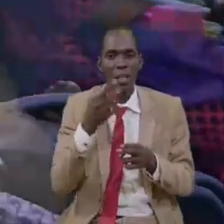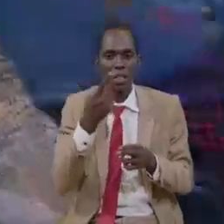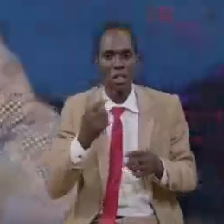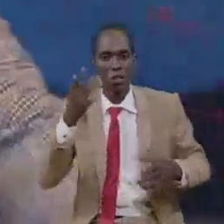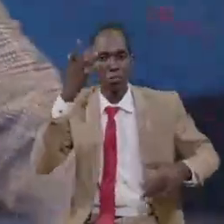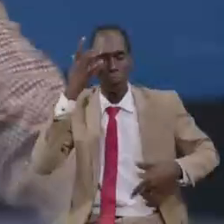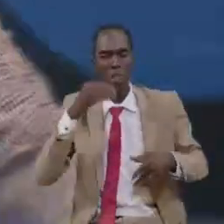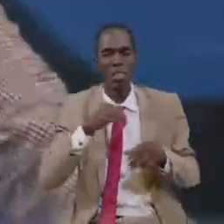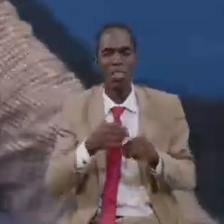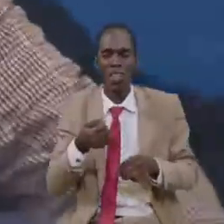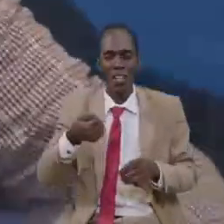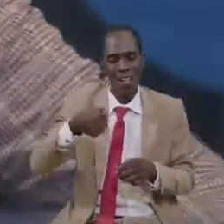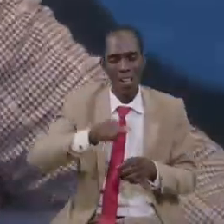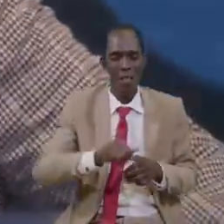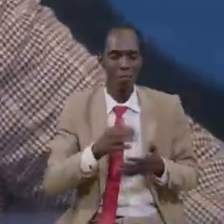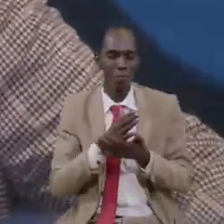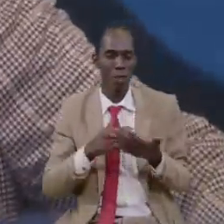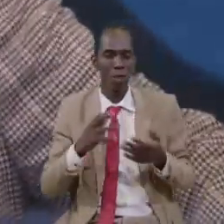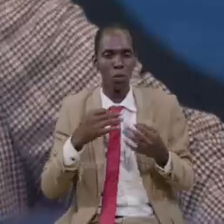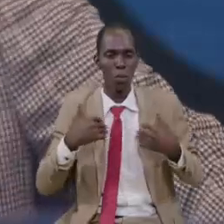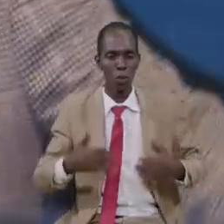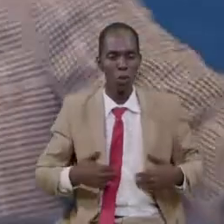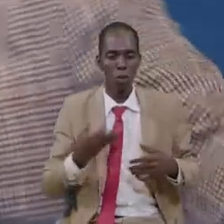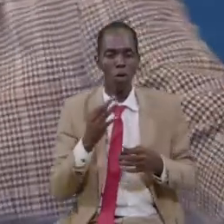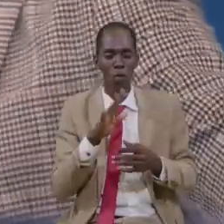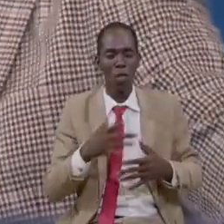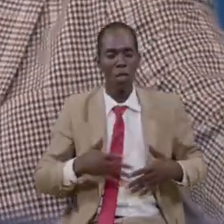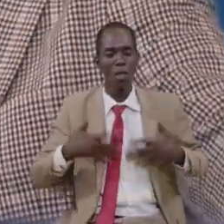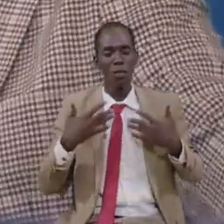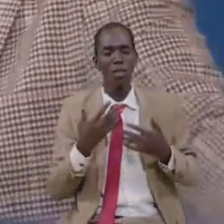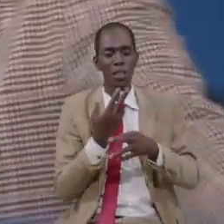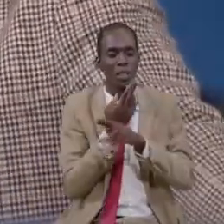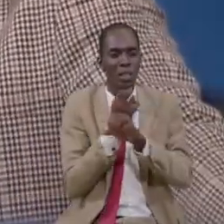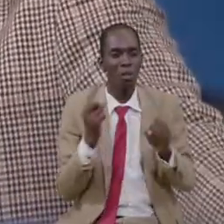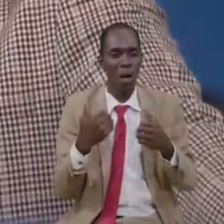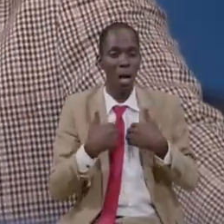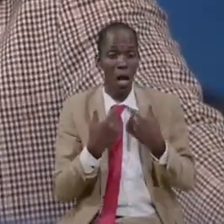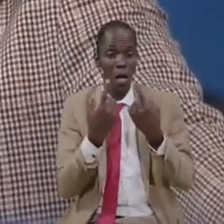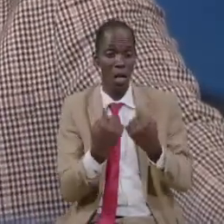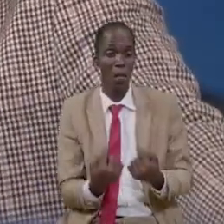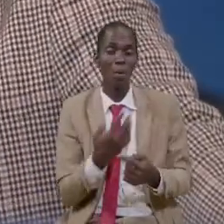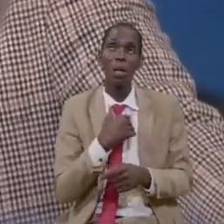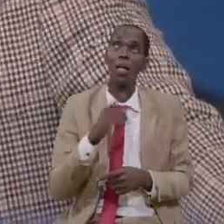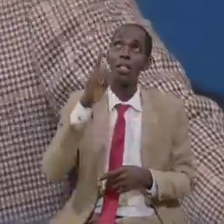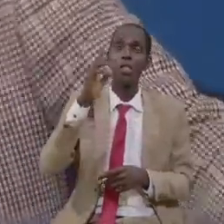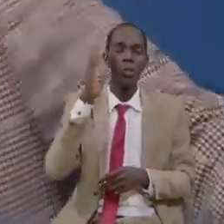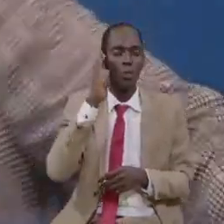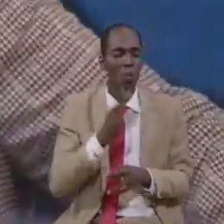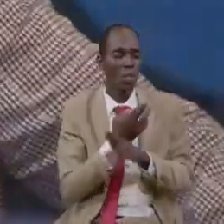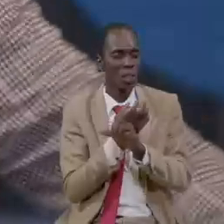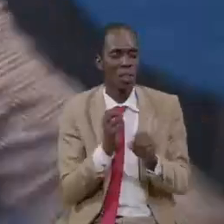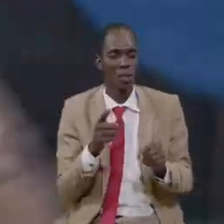part of your body, redemption has come tonight, and he will redeem you from every infirmity and